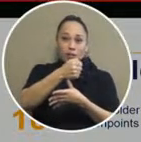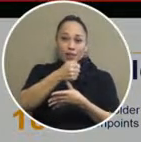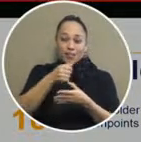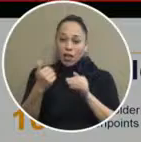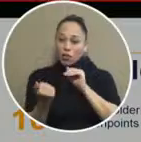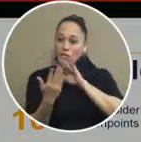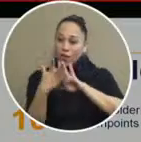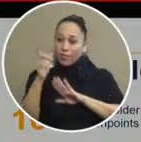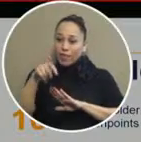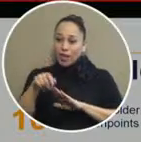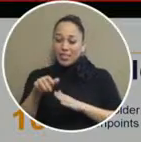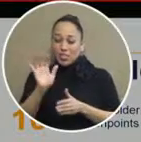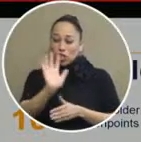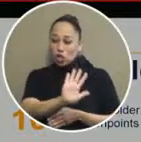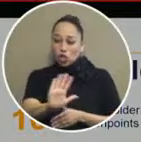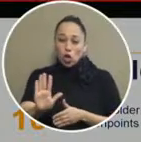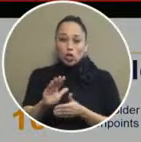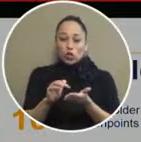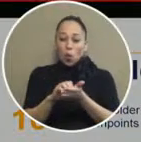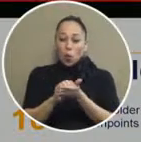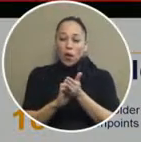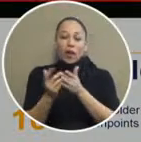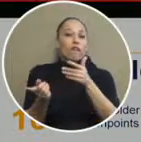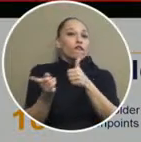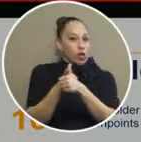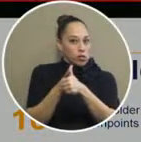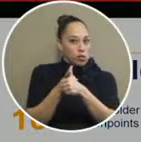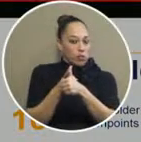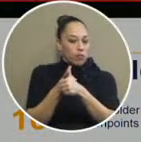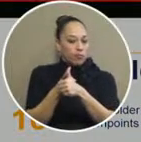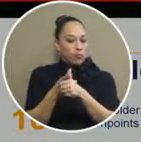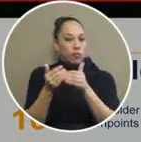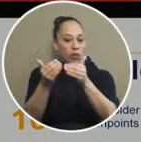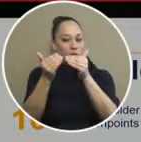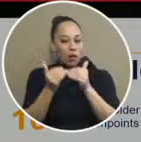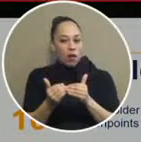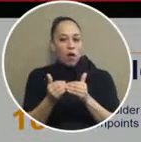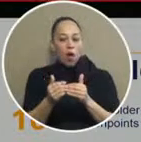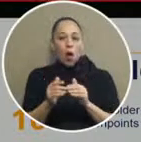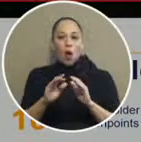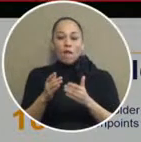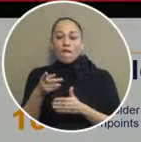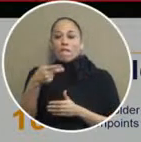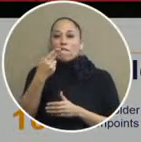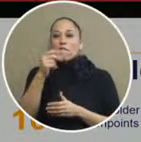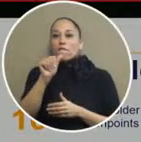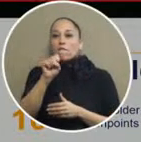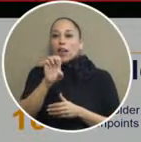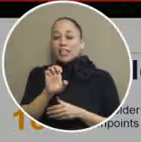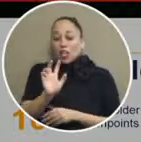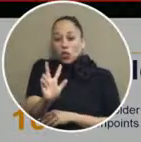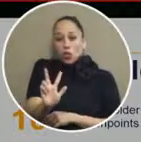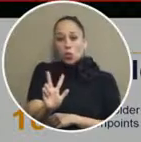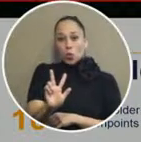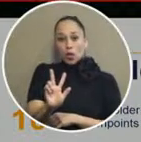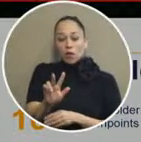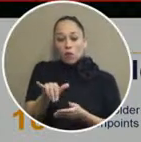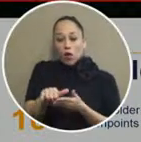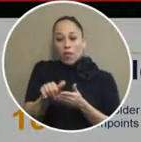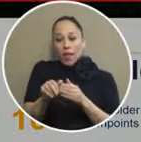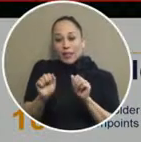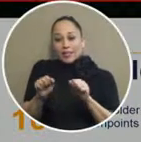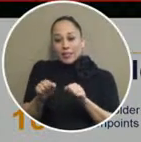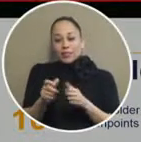needs of those most vulnerable first. So moving into phase 3, which is the policy framework and sort of